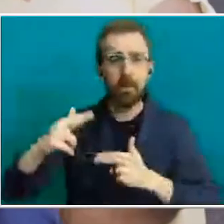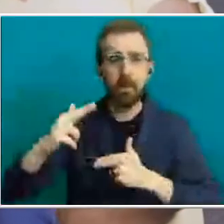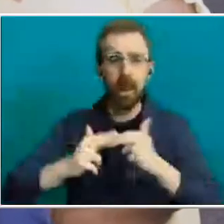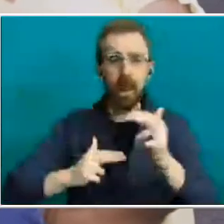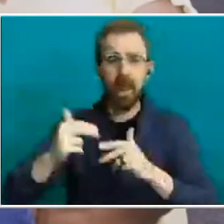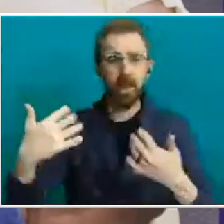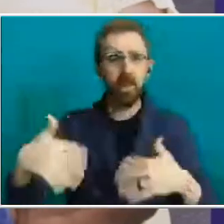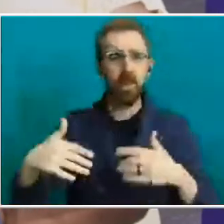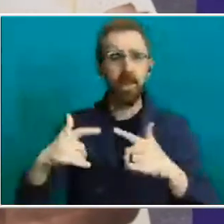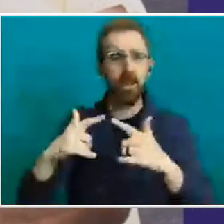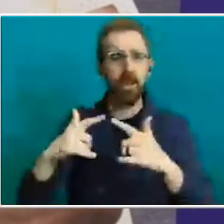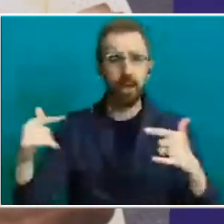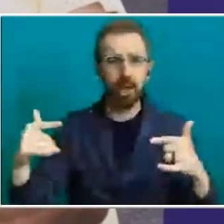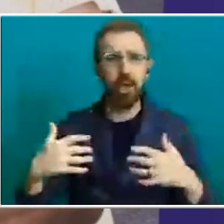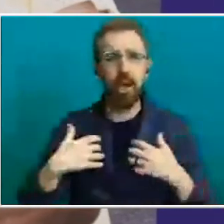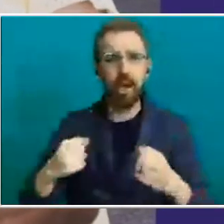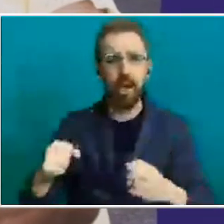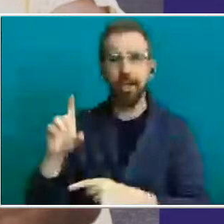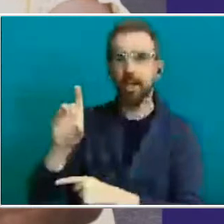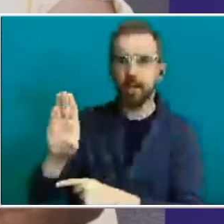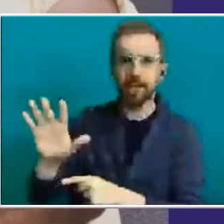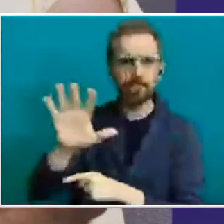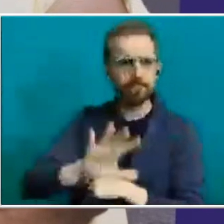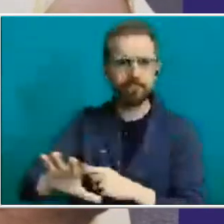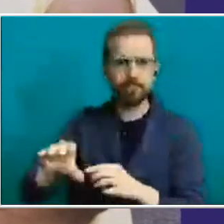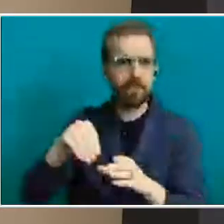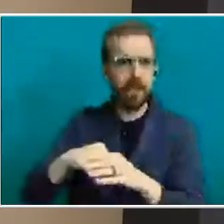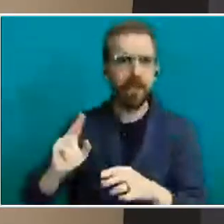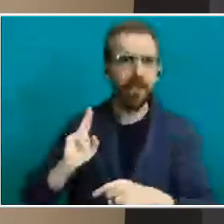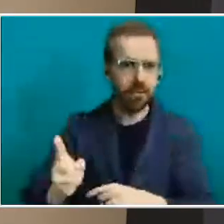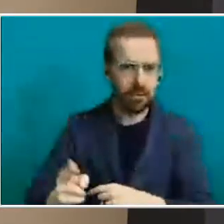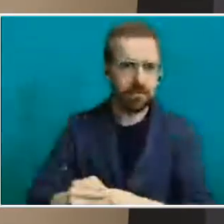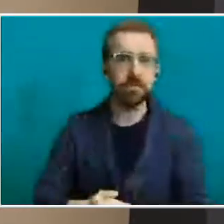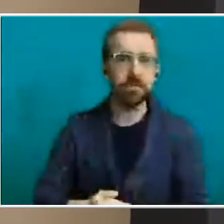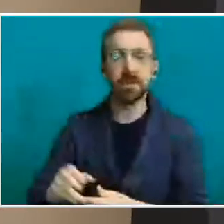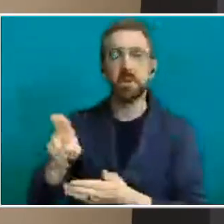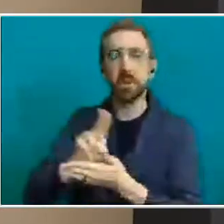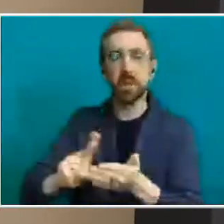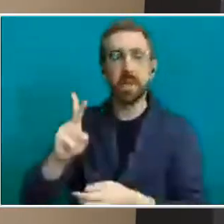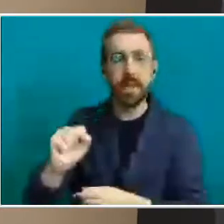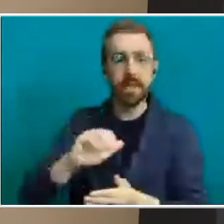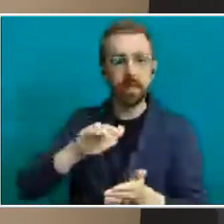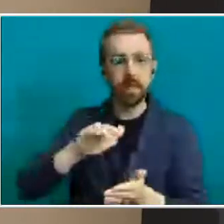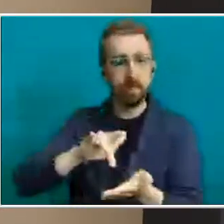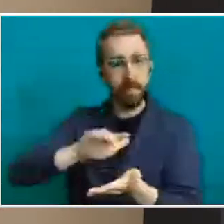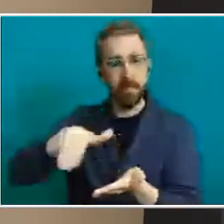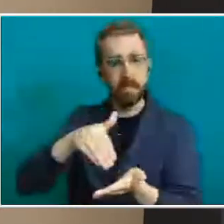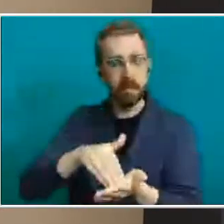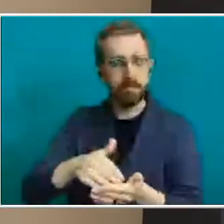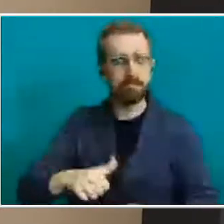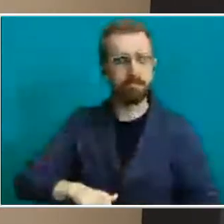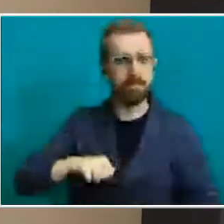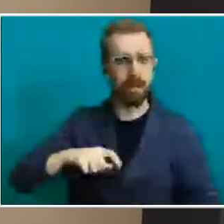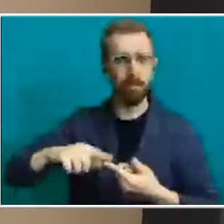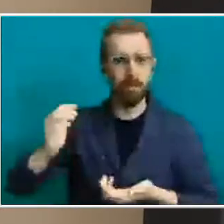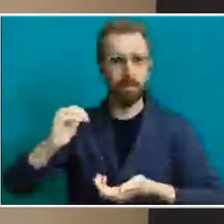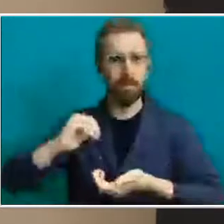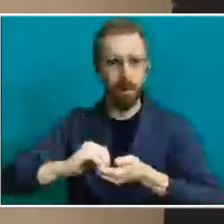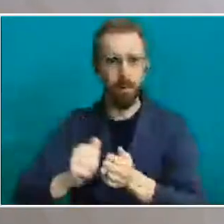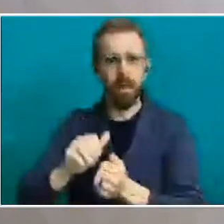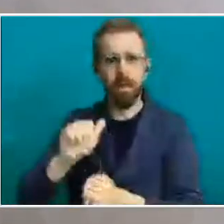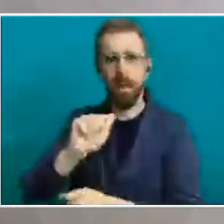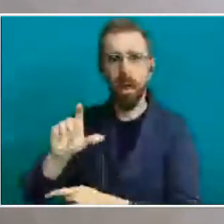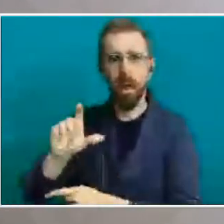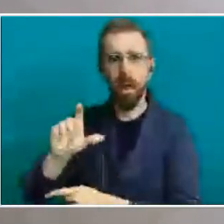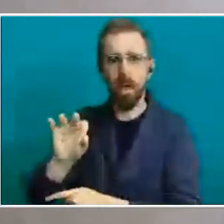health databases in history. The University of Kansas Medical Center is a proud partner of the All of Us research program,